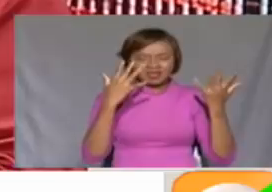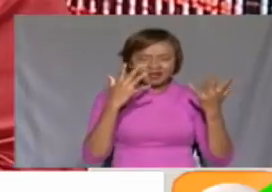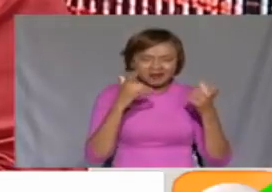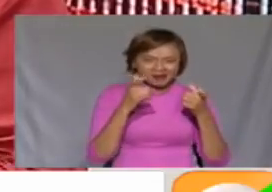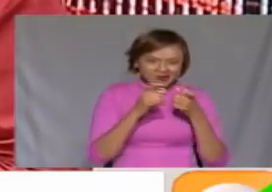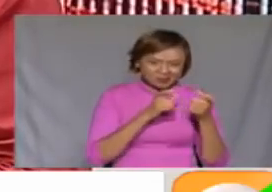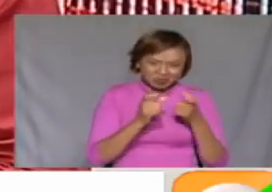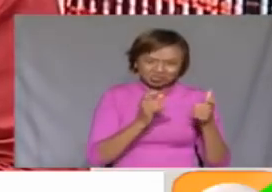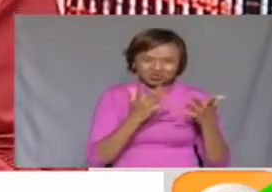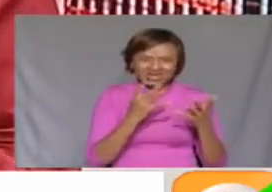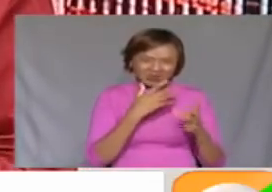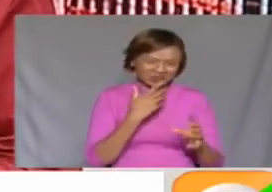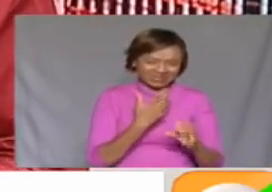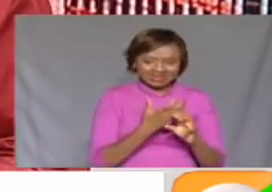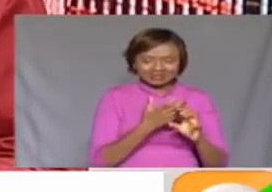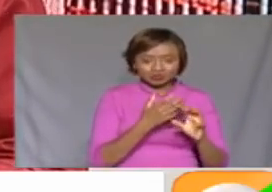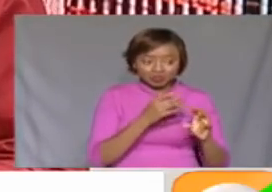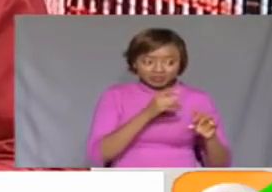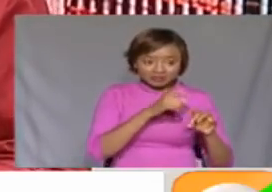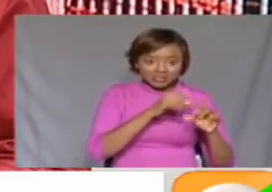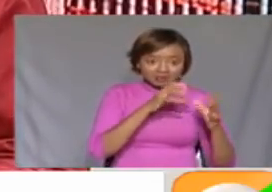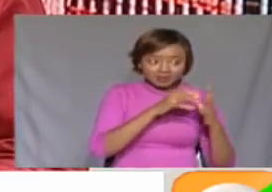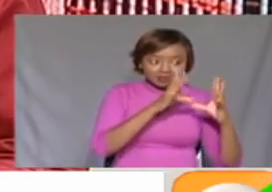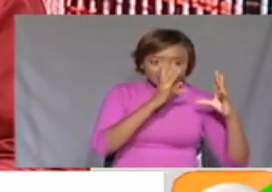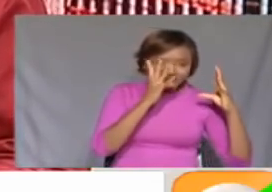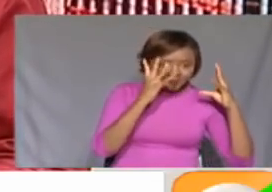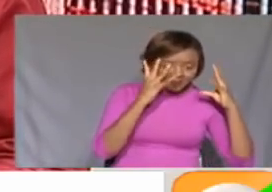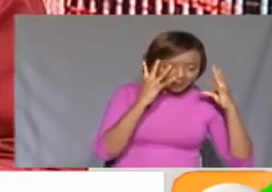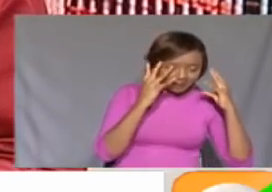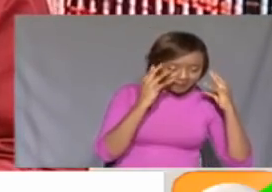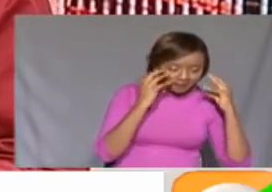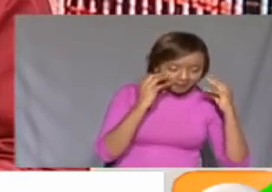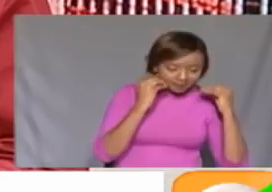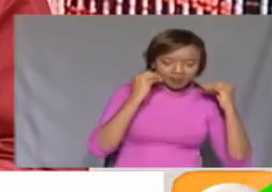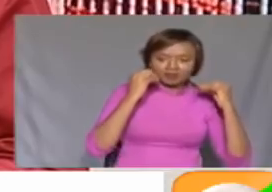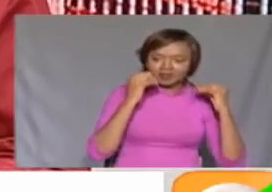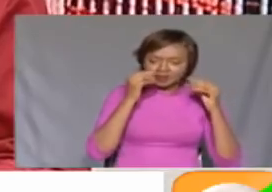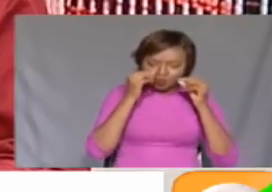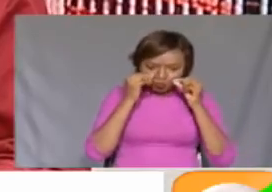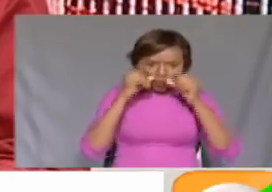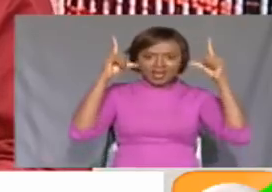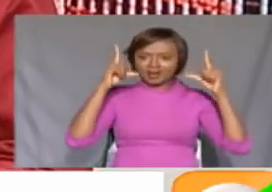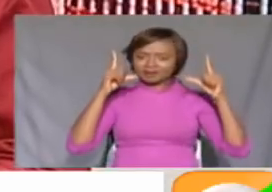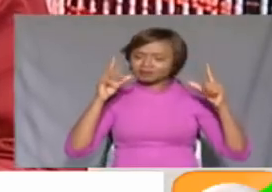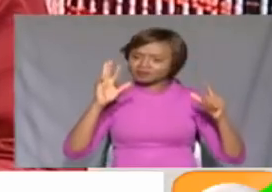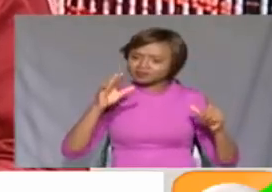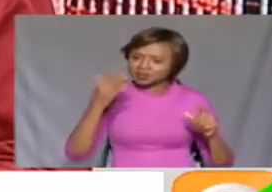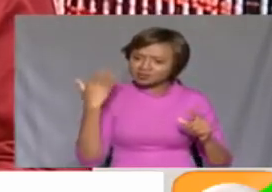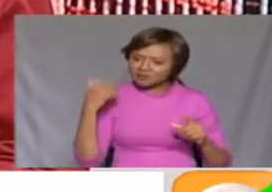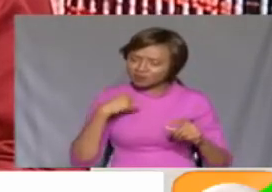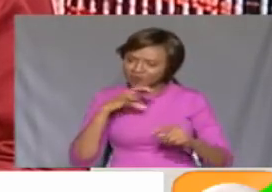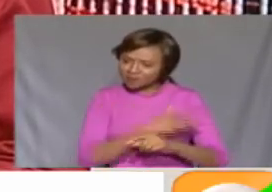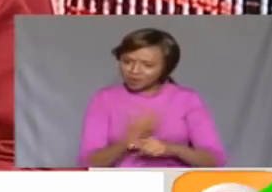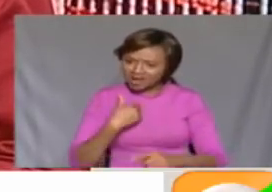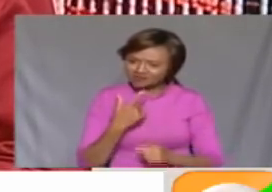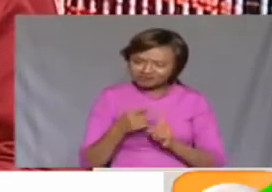would continue as normal, and then suddenly he realizes that the power that he used to wield has actually shifted to a new entity, and